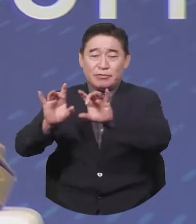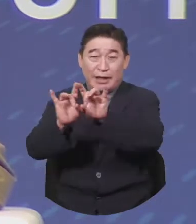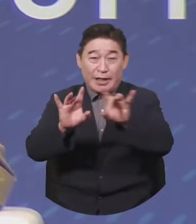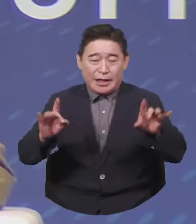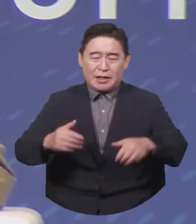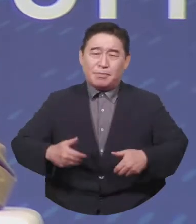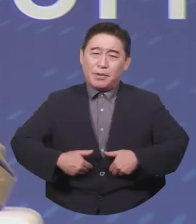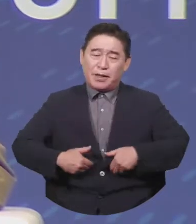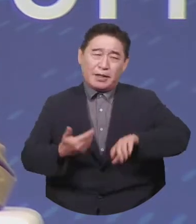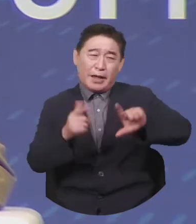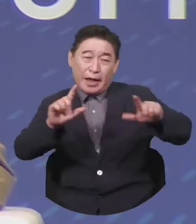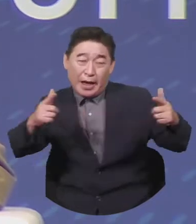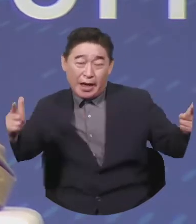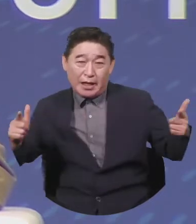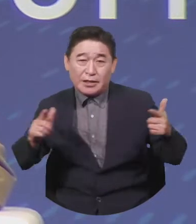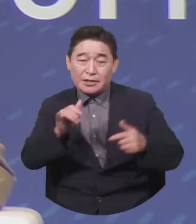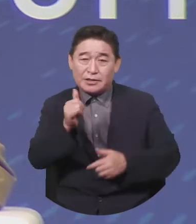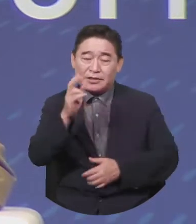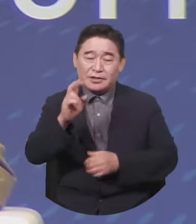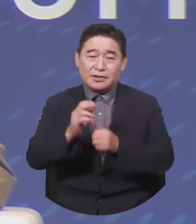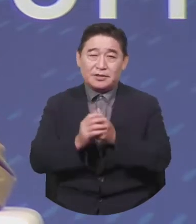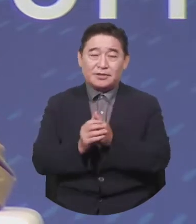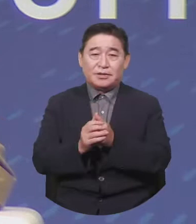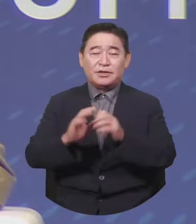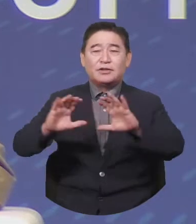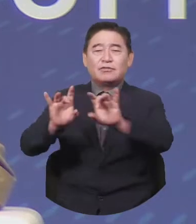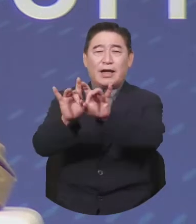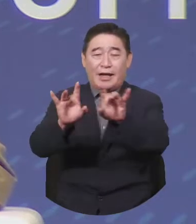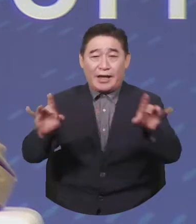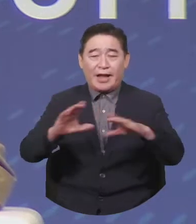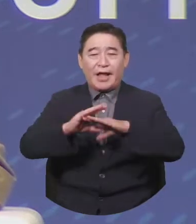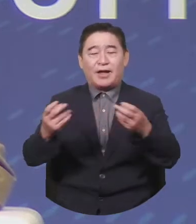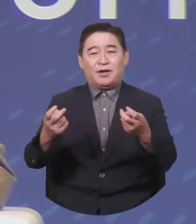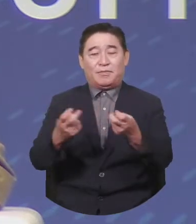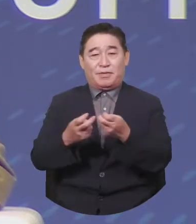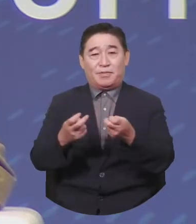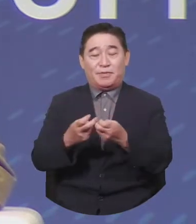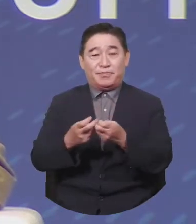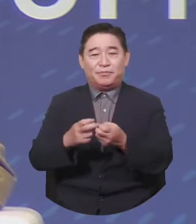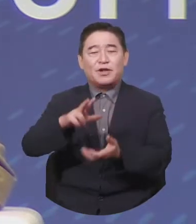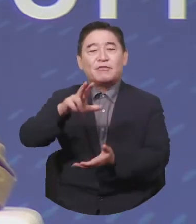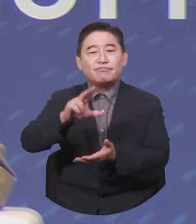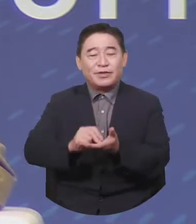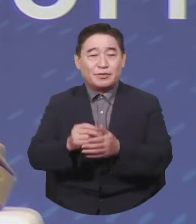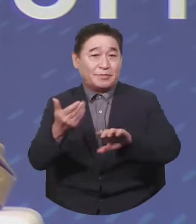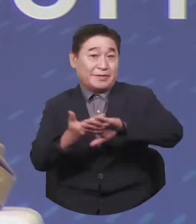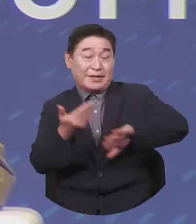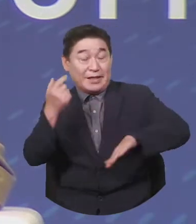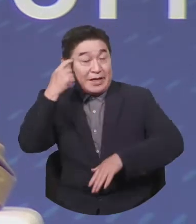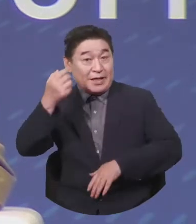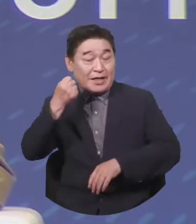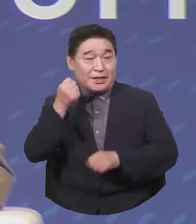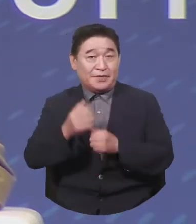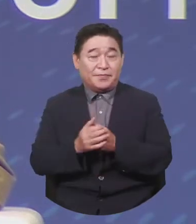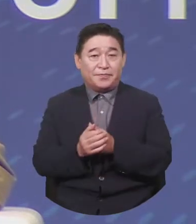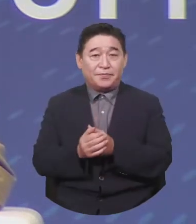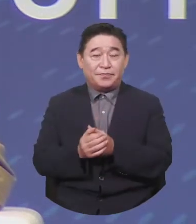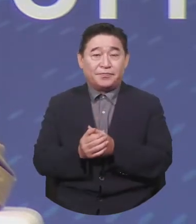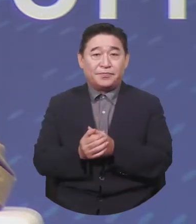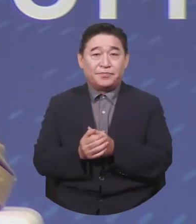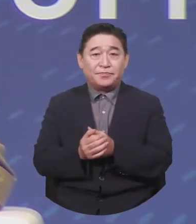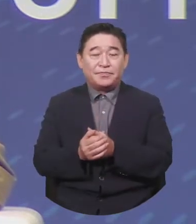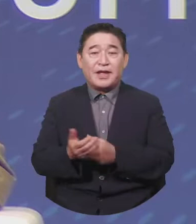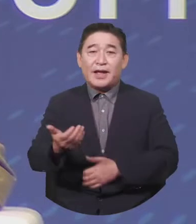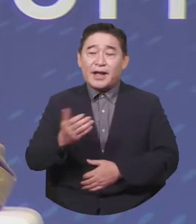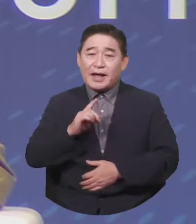is suffering from the different level, different formats of difficulties during the multiple crises. And